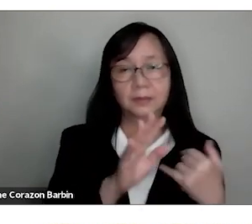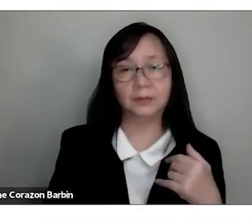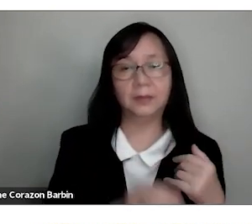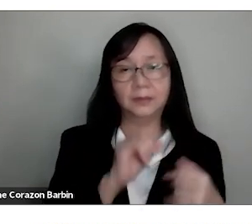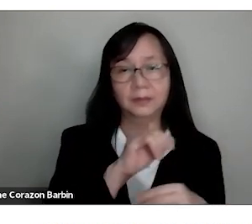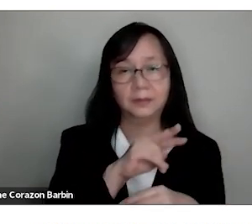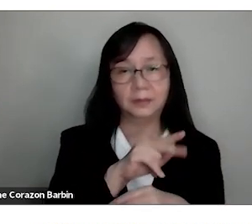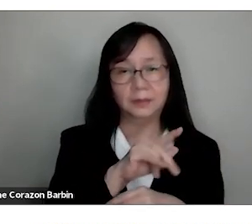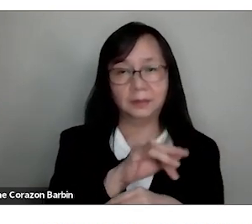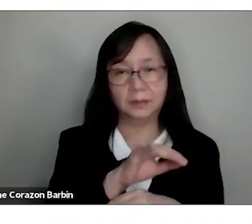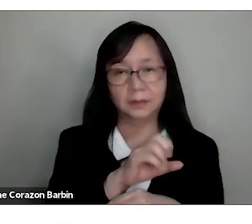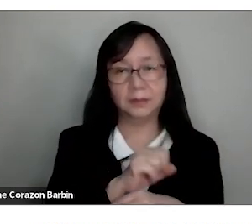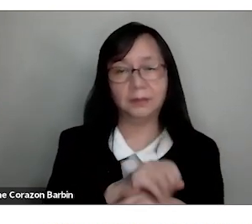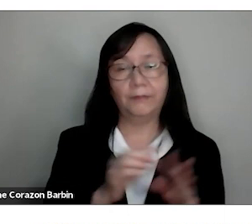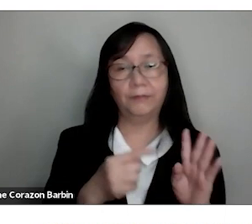So these are just the four